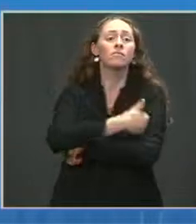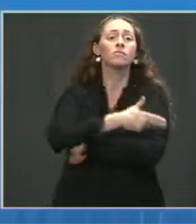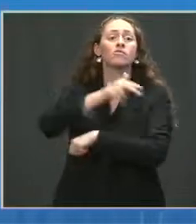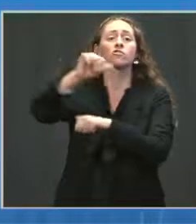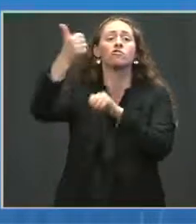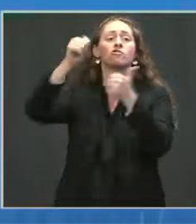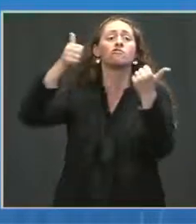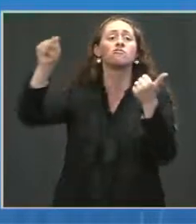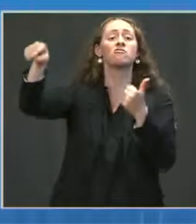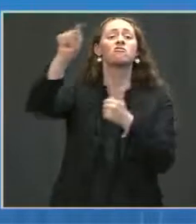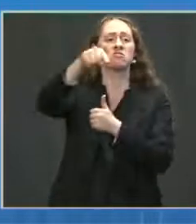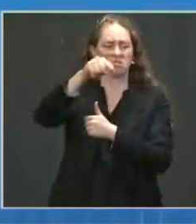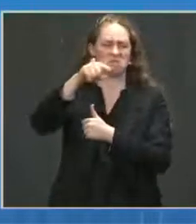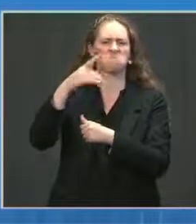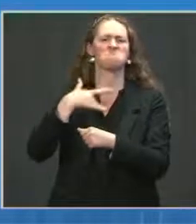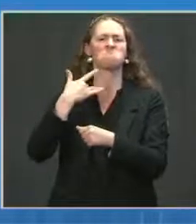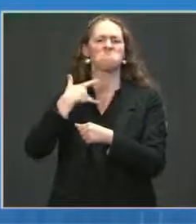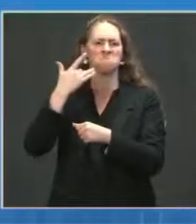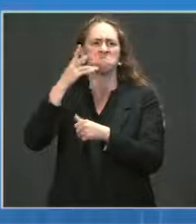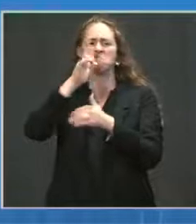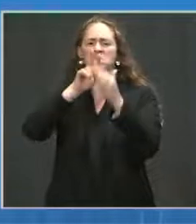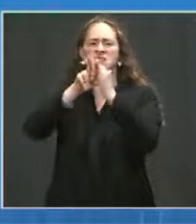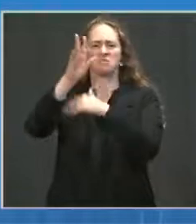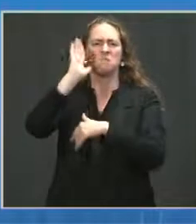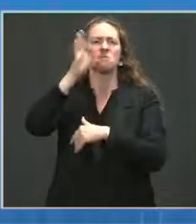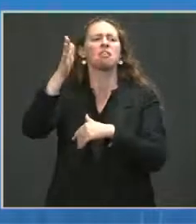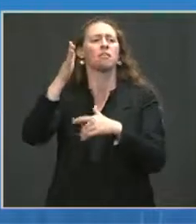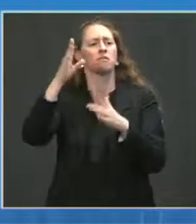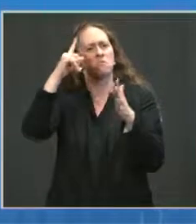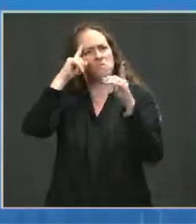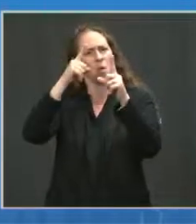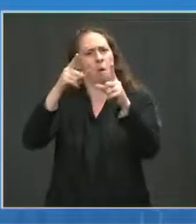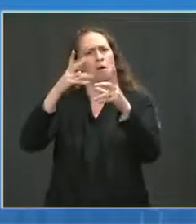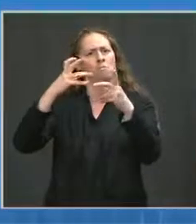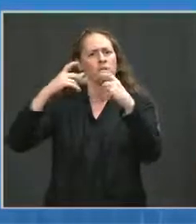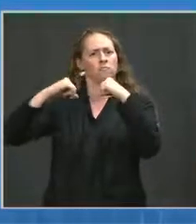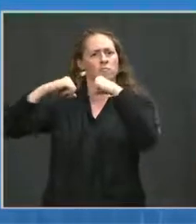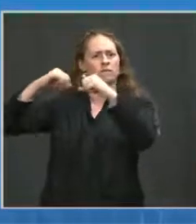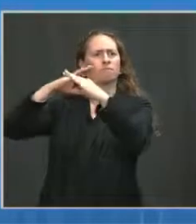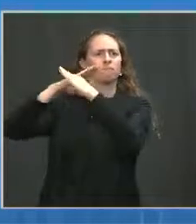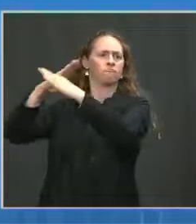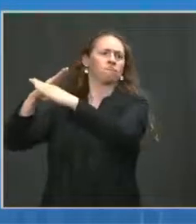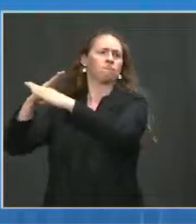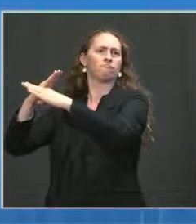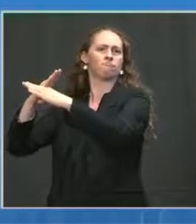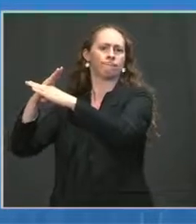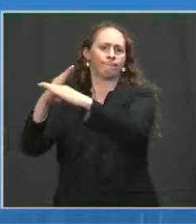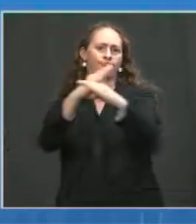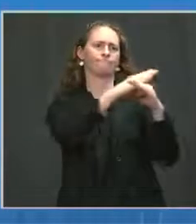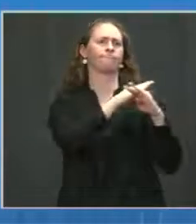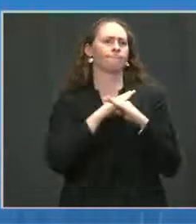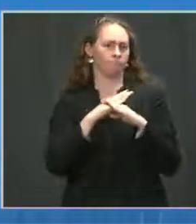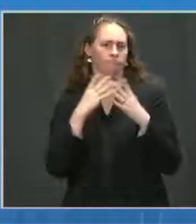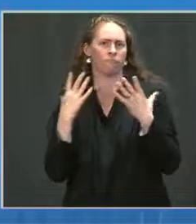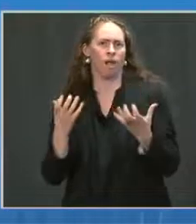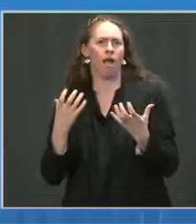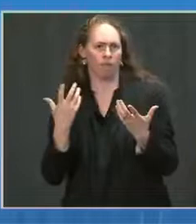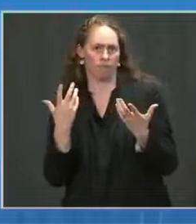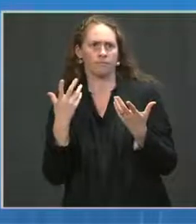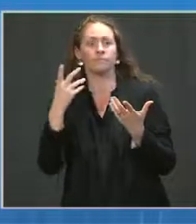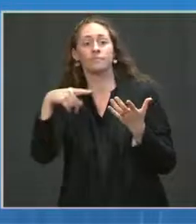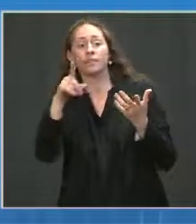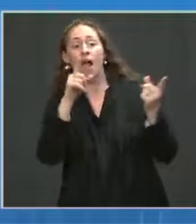vaccinations and will protect our veterans when they get medical care. At the President's direction, the Department of